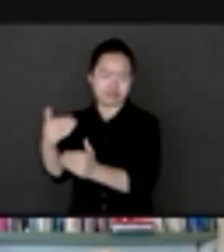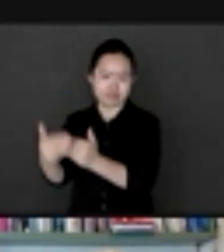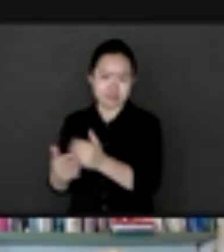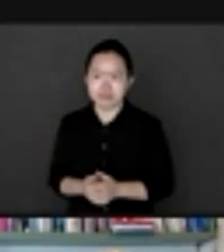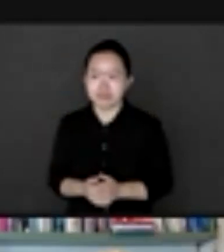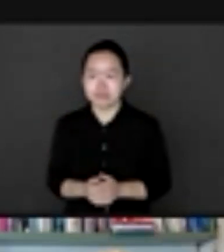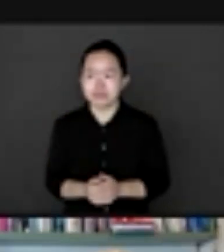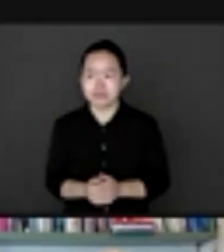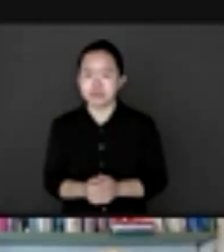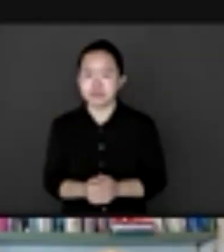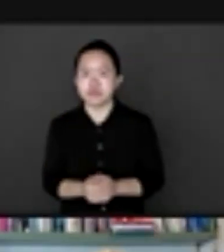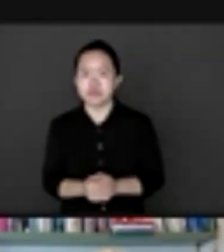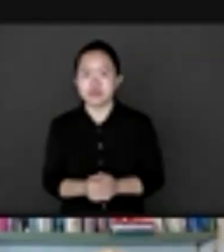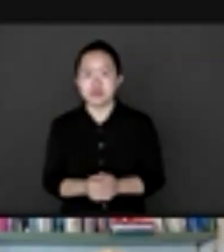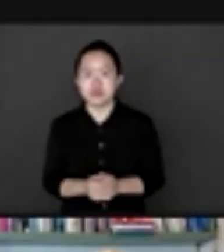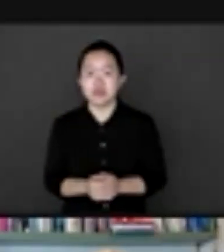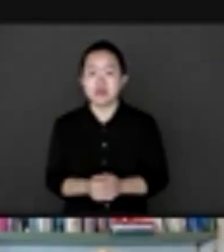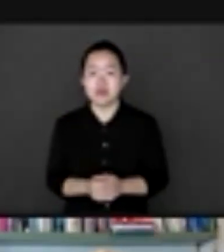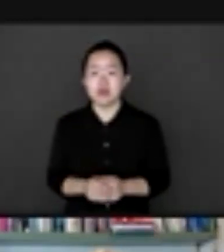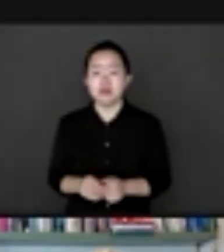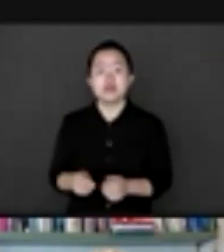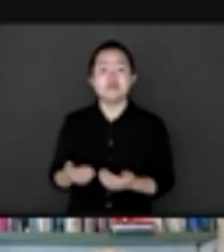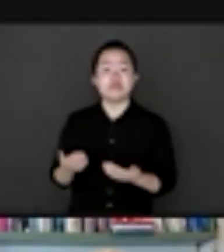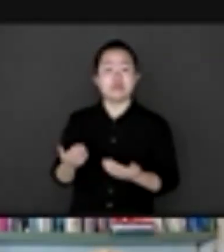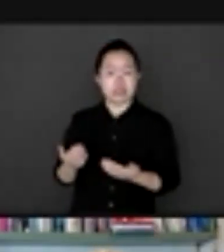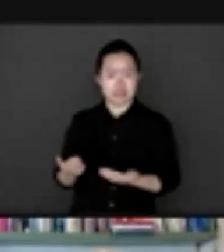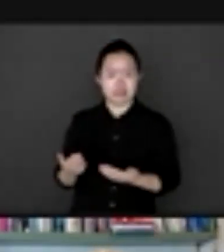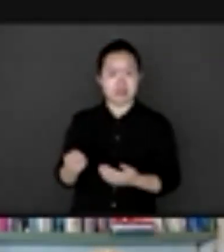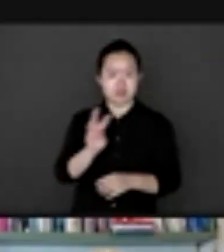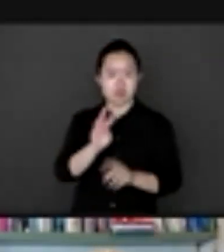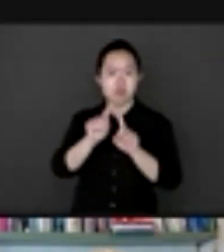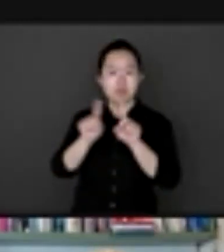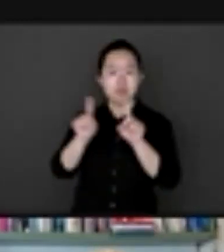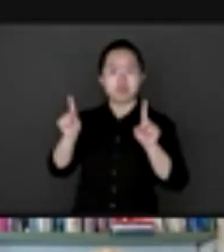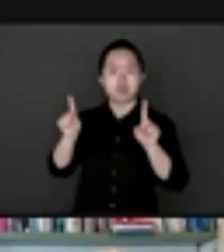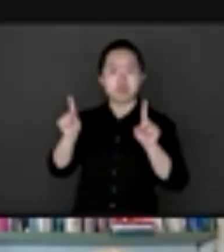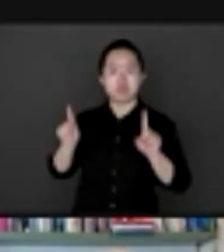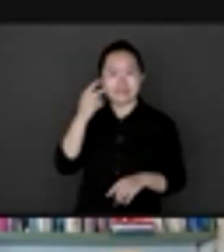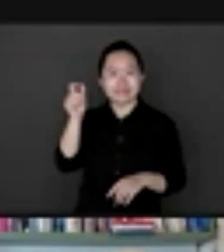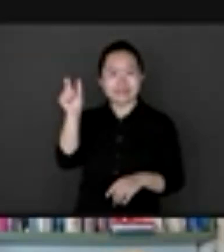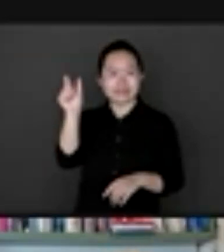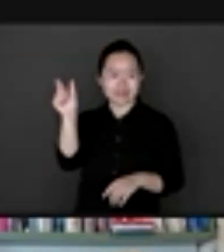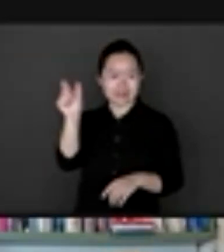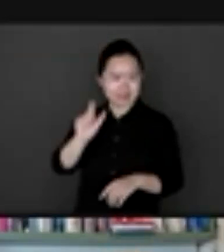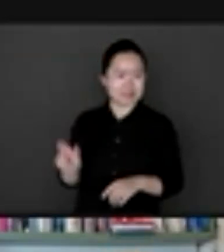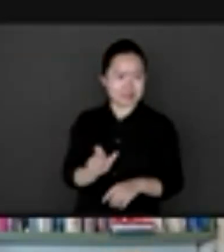Recovery and Resilience Plan, has involved over 13,000 administrations in the last 2 years alone.